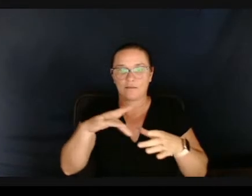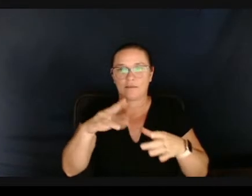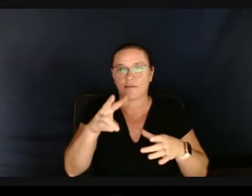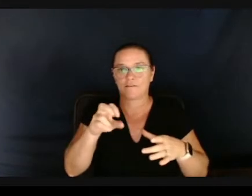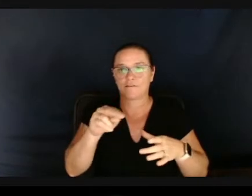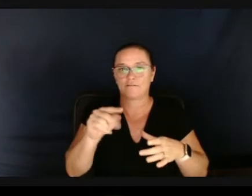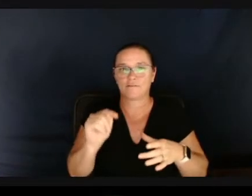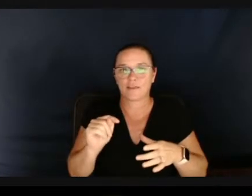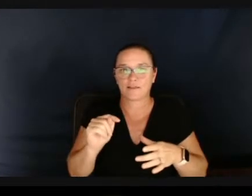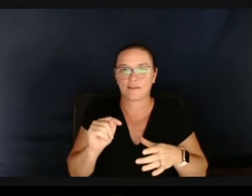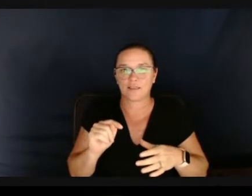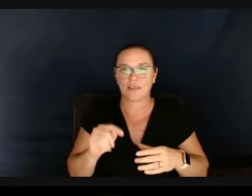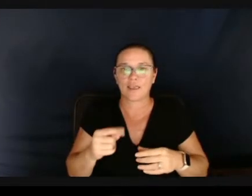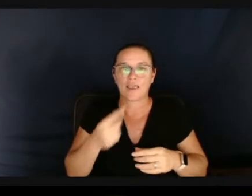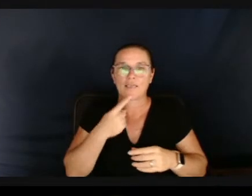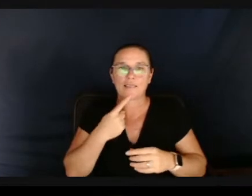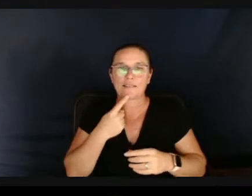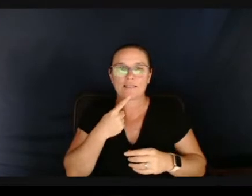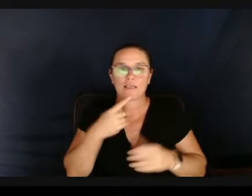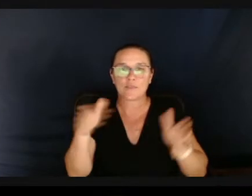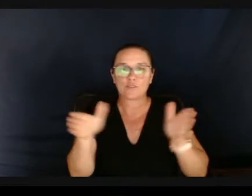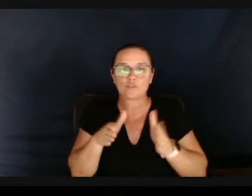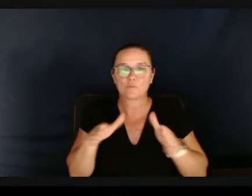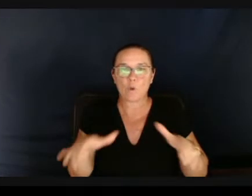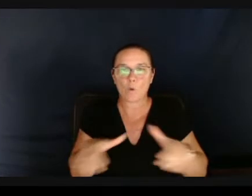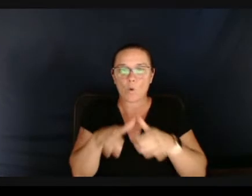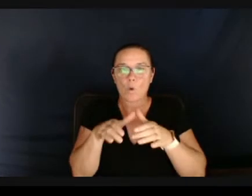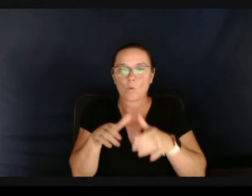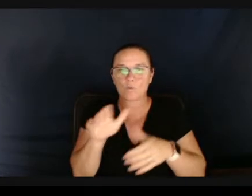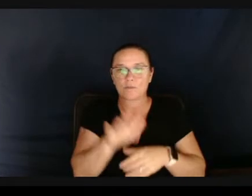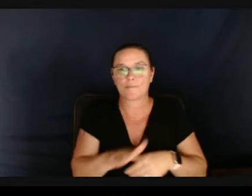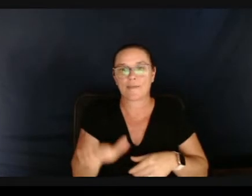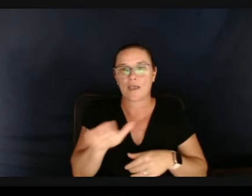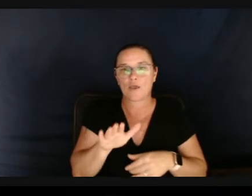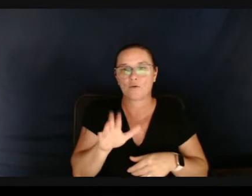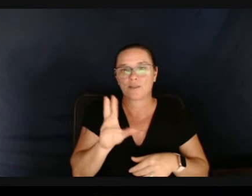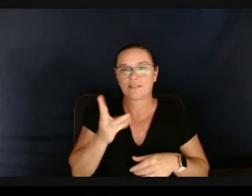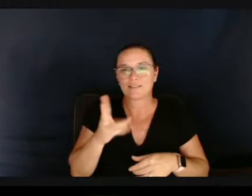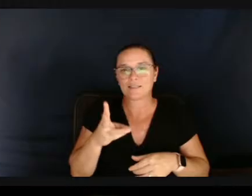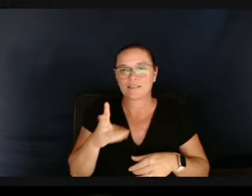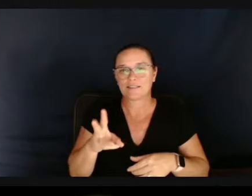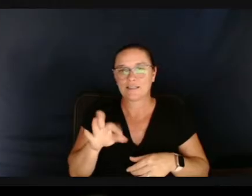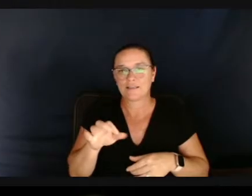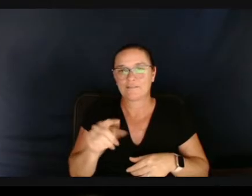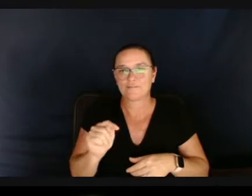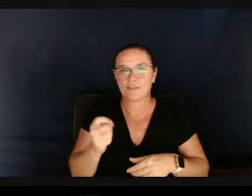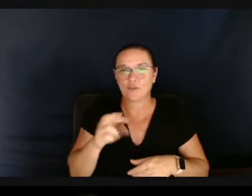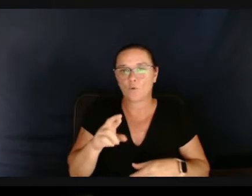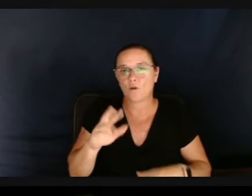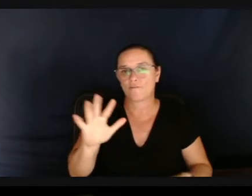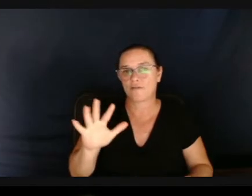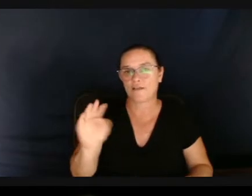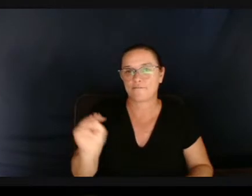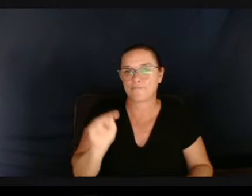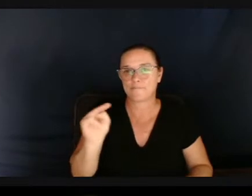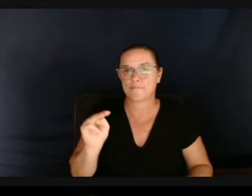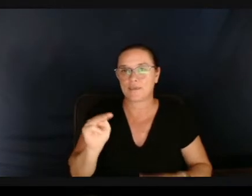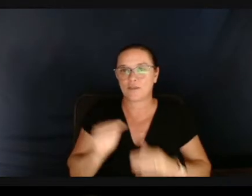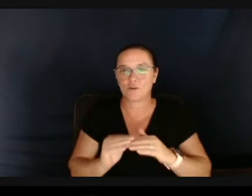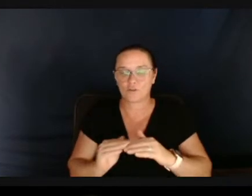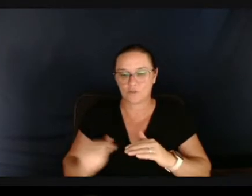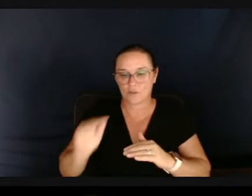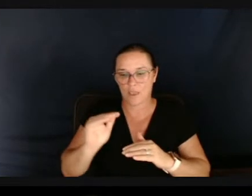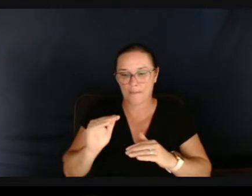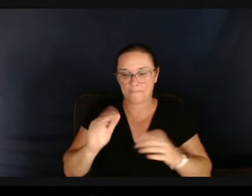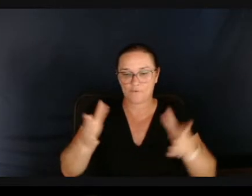in a caption, I do note the small spatter cone was about 16 feet or 5 meters higher than the vent floor below it. That's